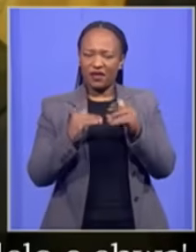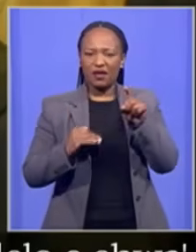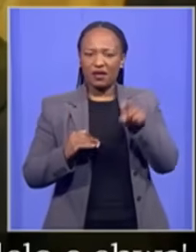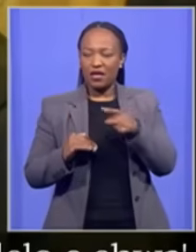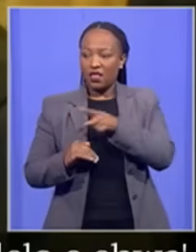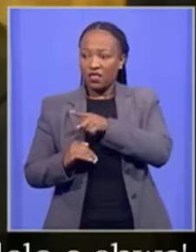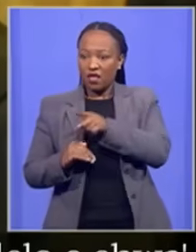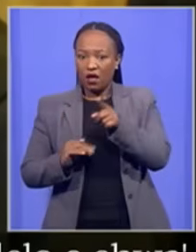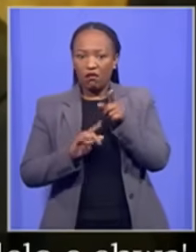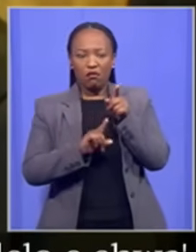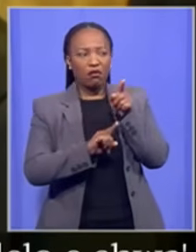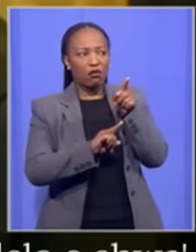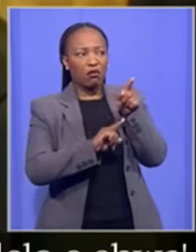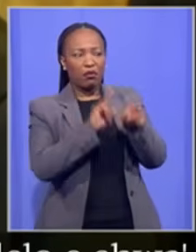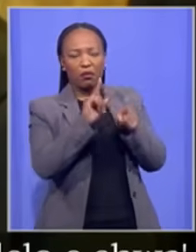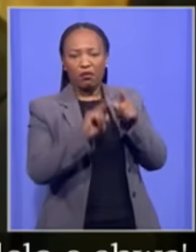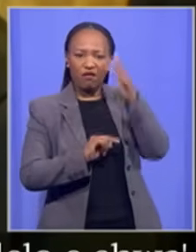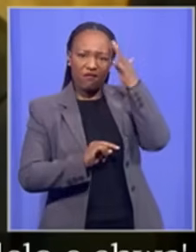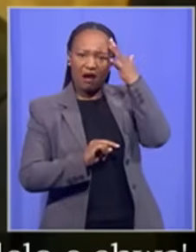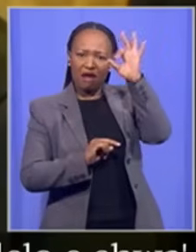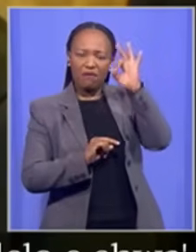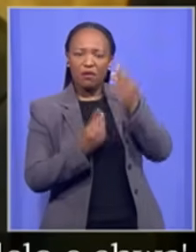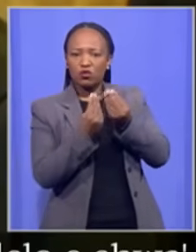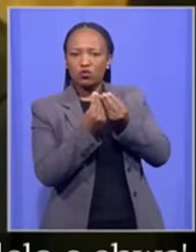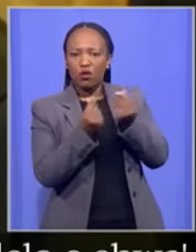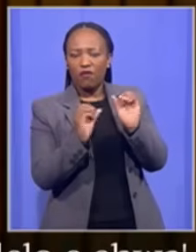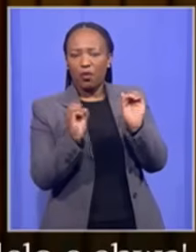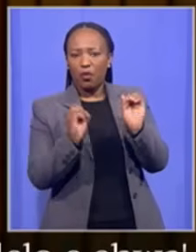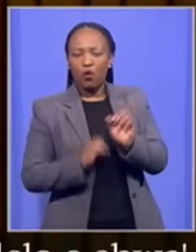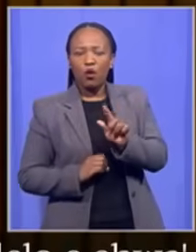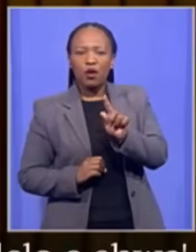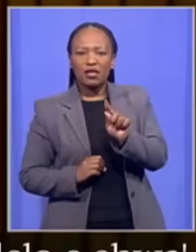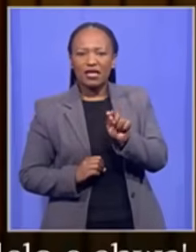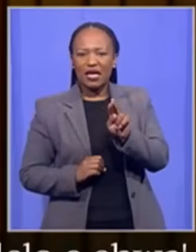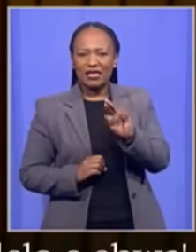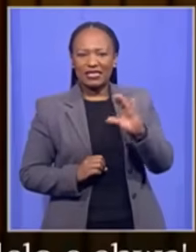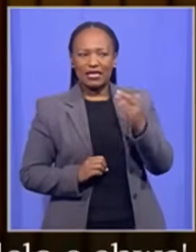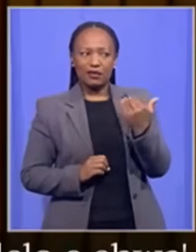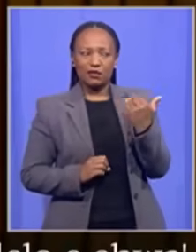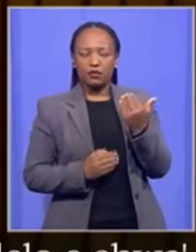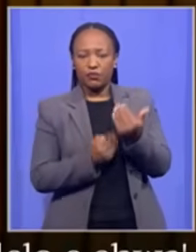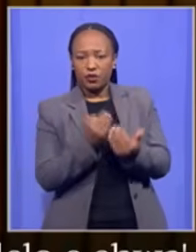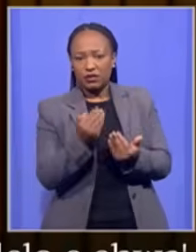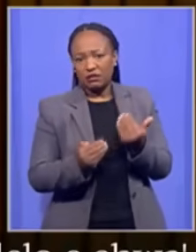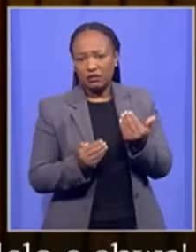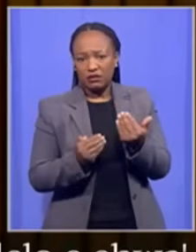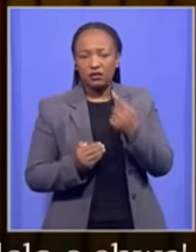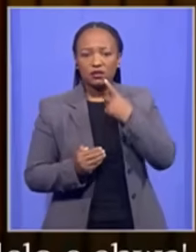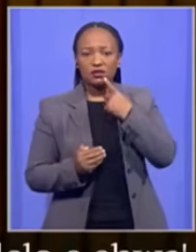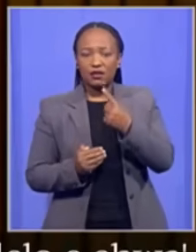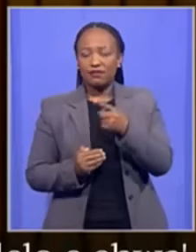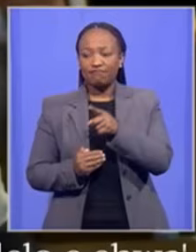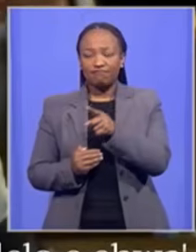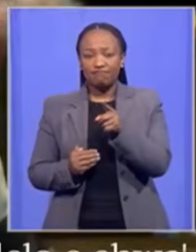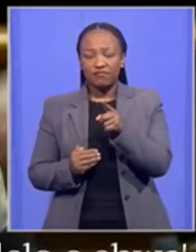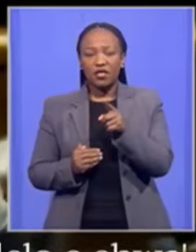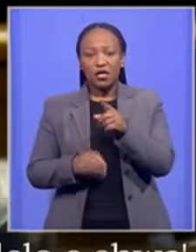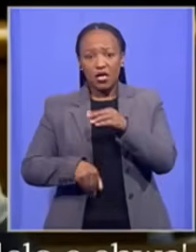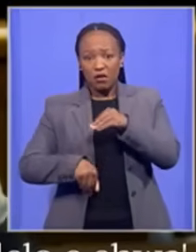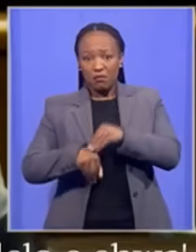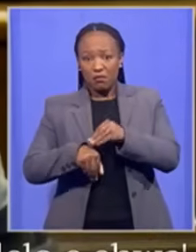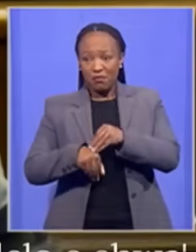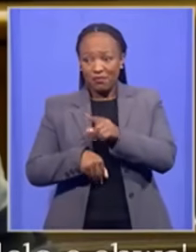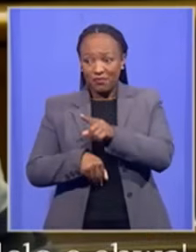ke go hwetša tharollo kudu nakong ya khomišene ya nnete le poelano. Ba bolela gore ba na le tokelo ya gore melato yeo e rarollwe ba sa